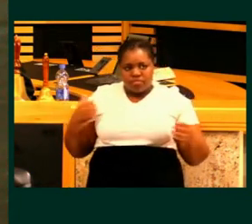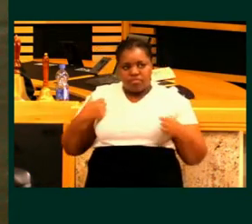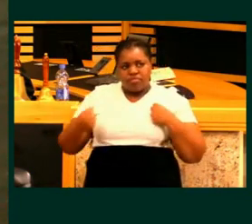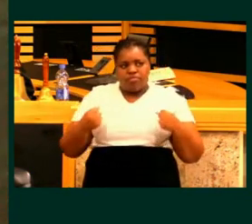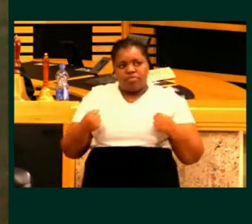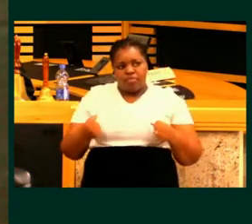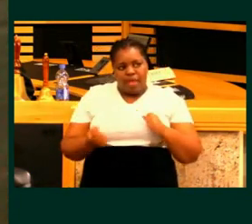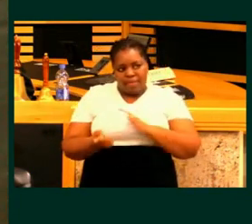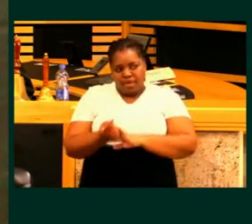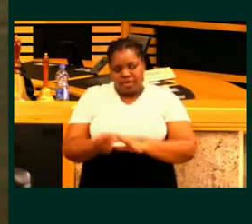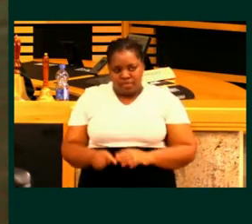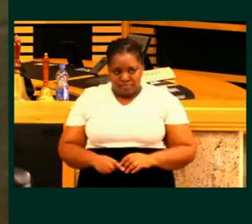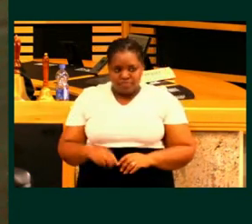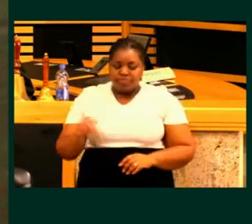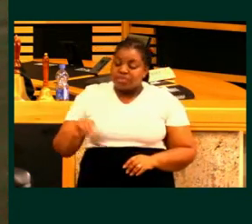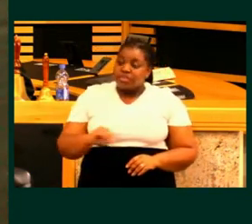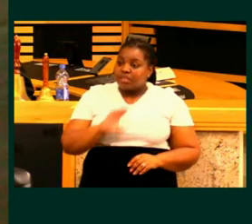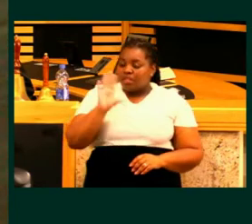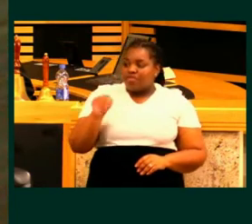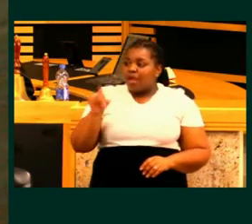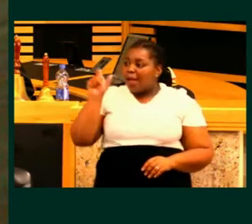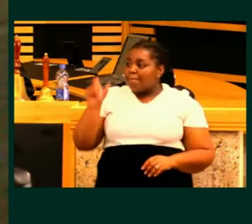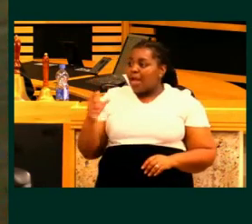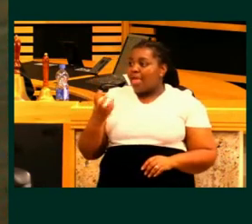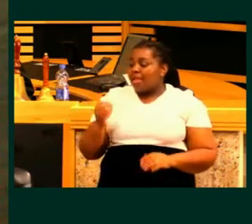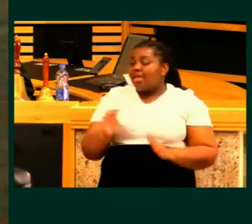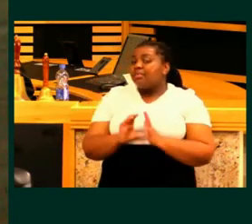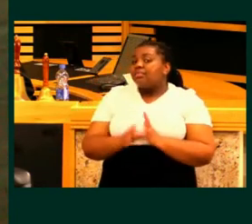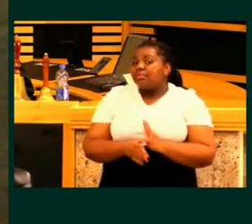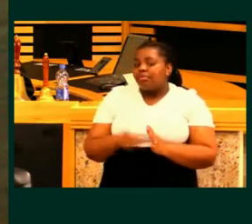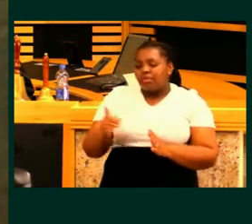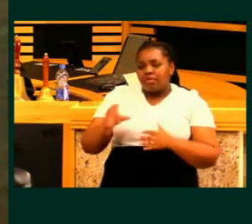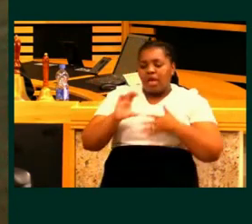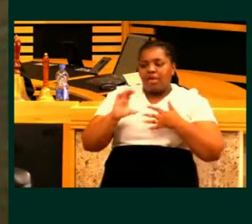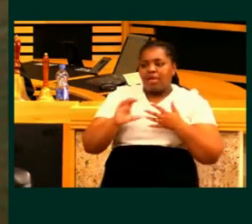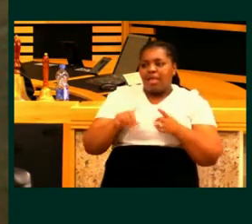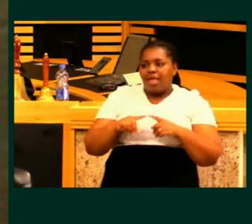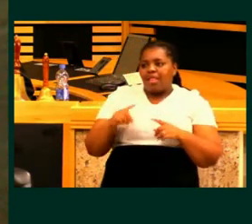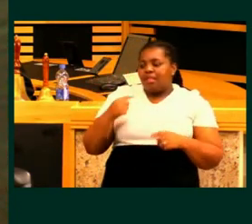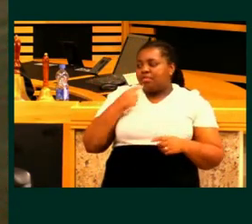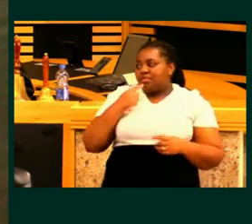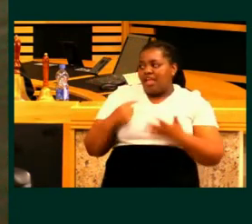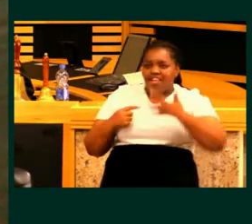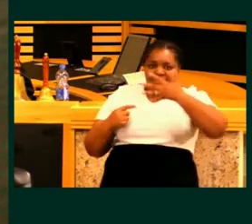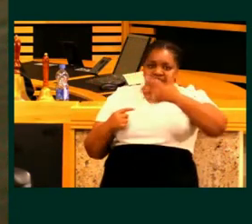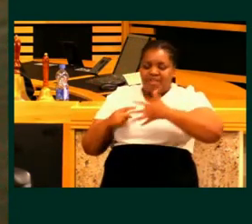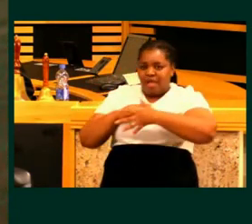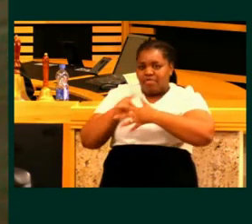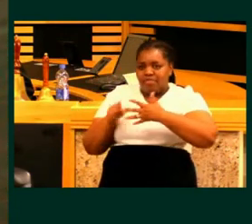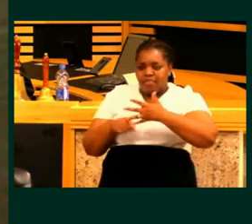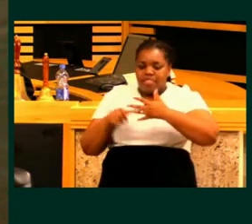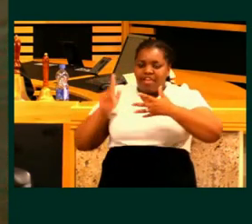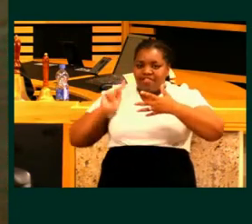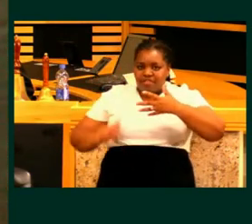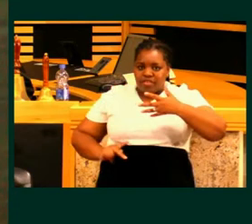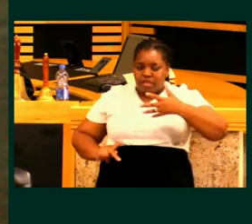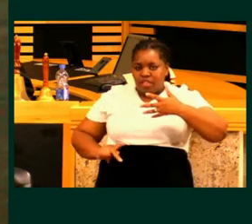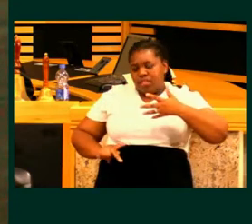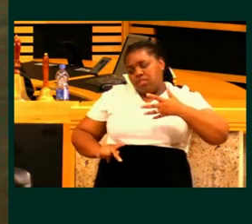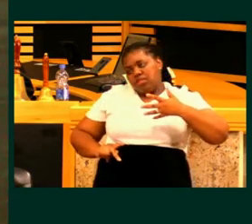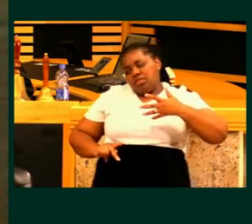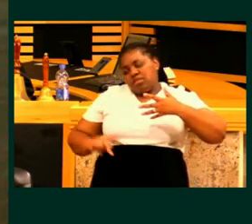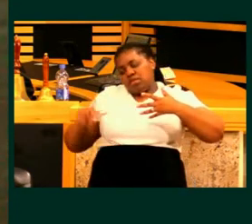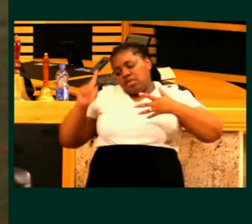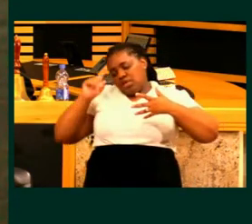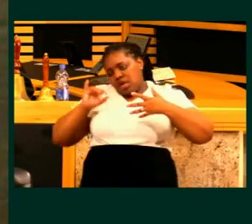employment in South Africa persons with disabilities are categorized under the following five impairment groups physical sensory